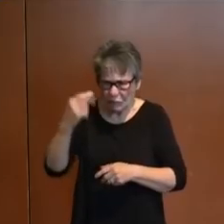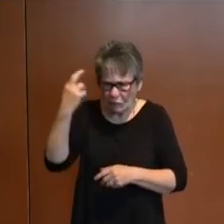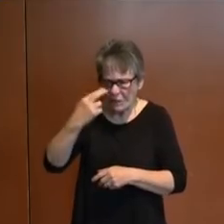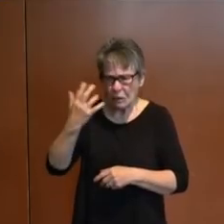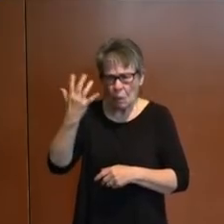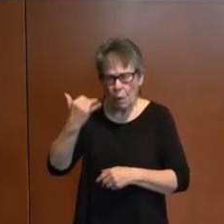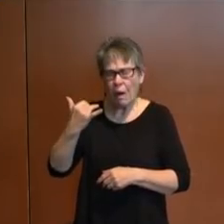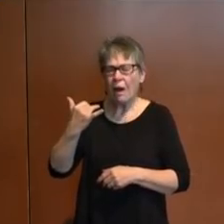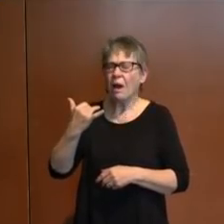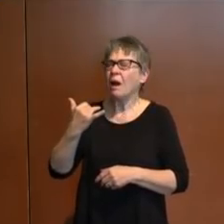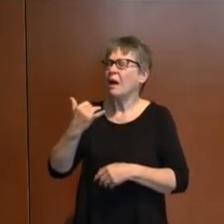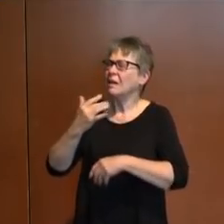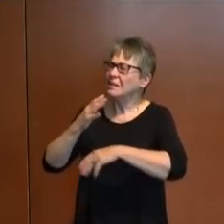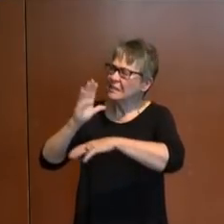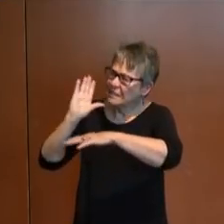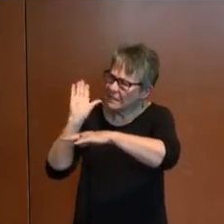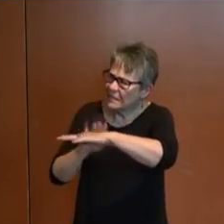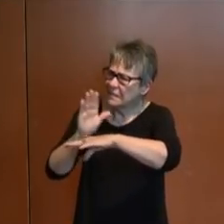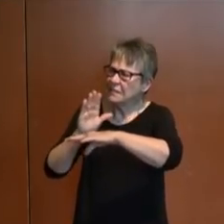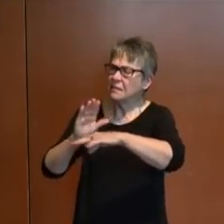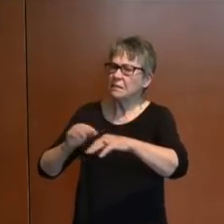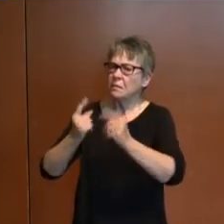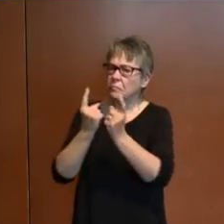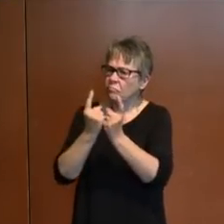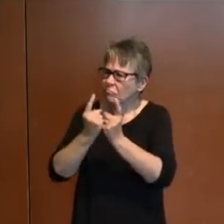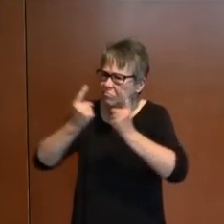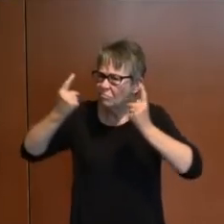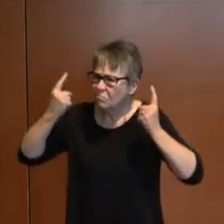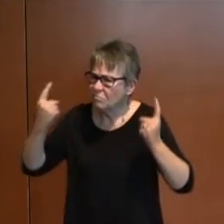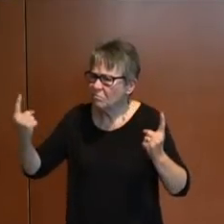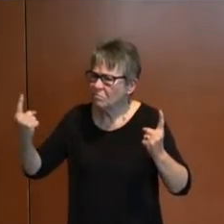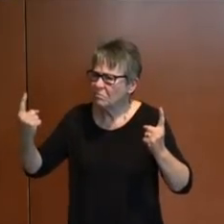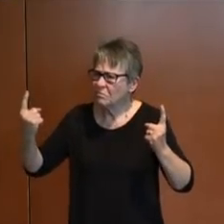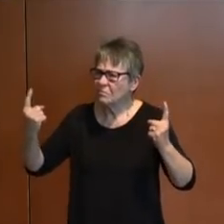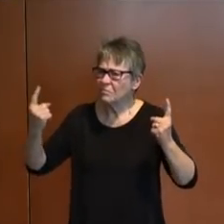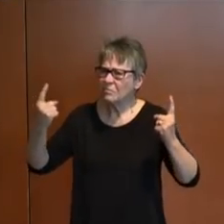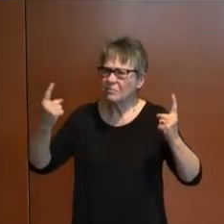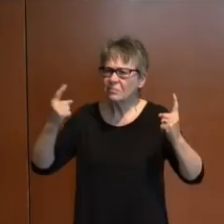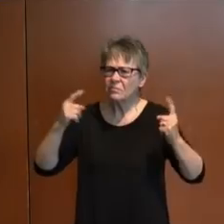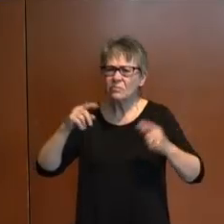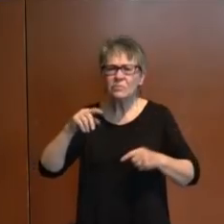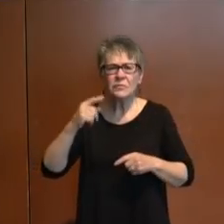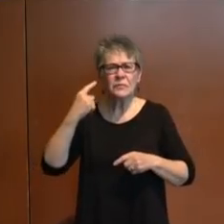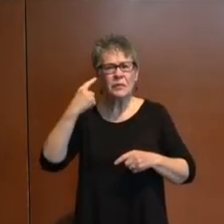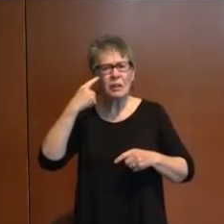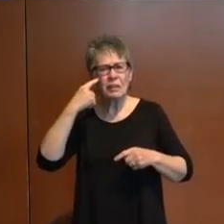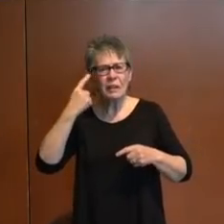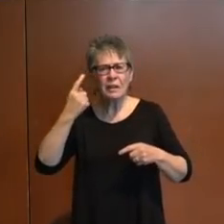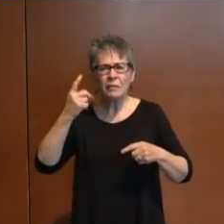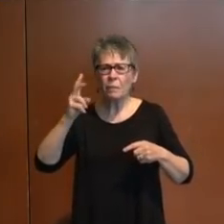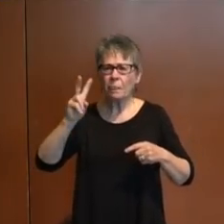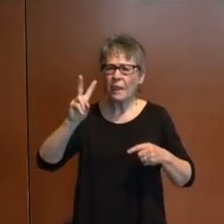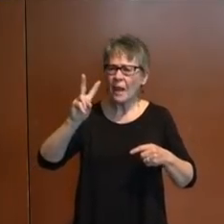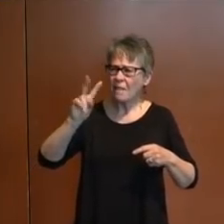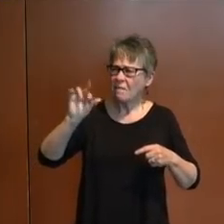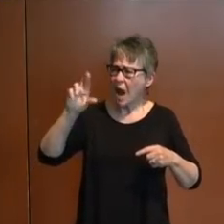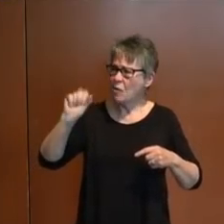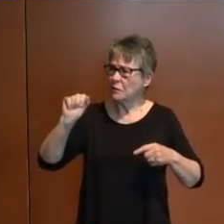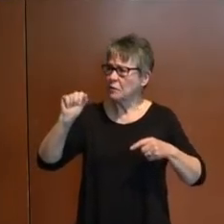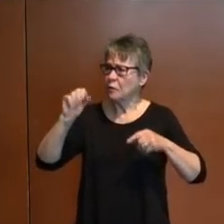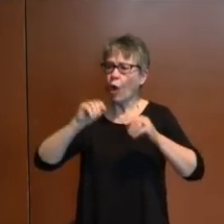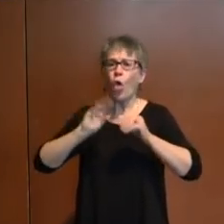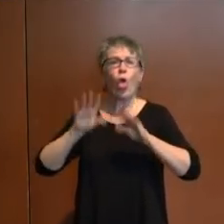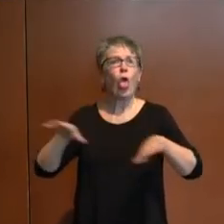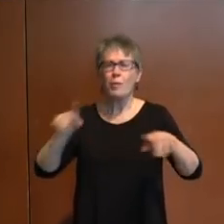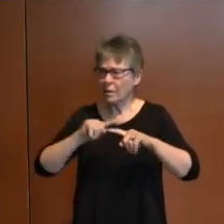Coronavirus does not spread on its own. It spreads person to person. The more you stay home, unless we absolutely need